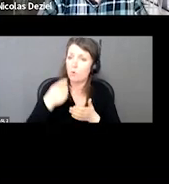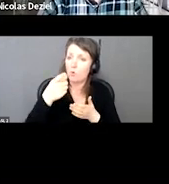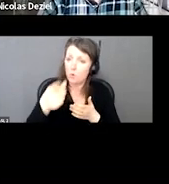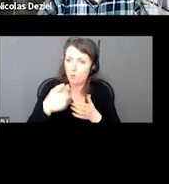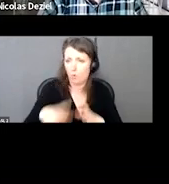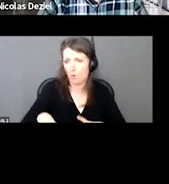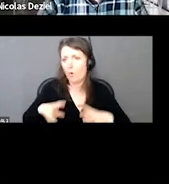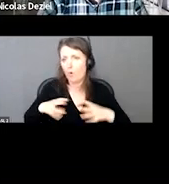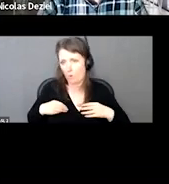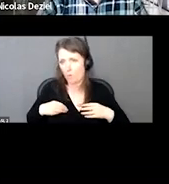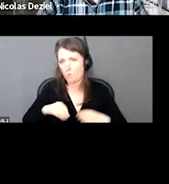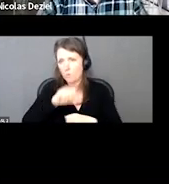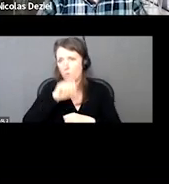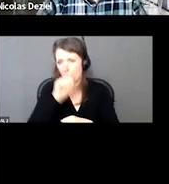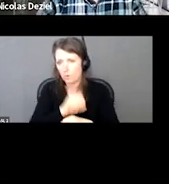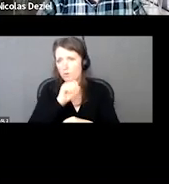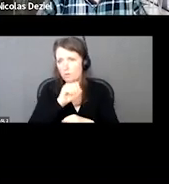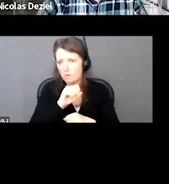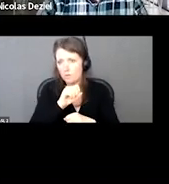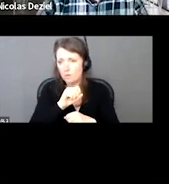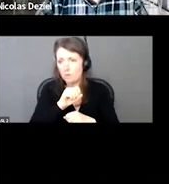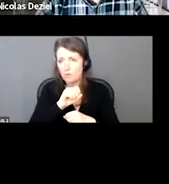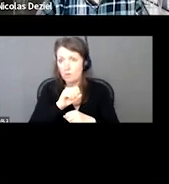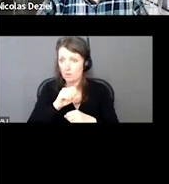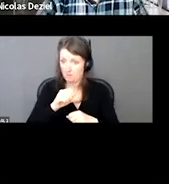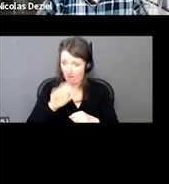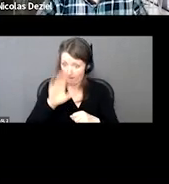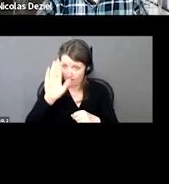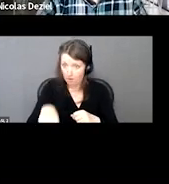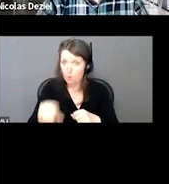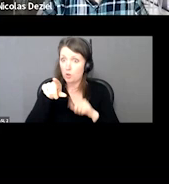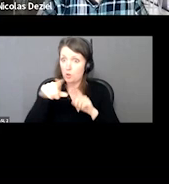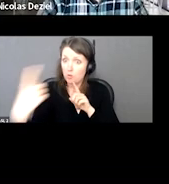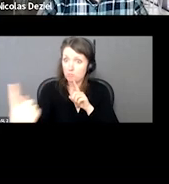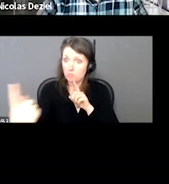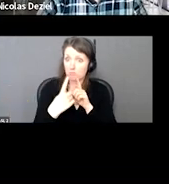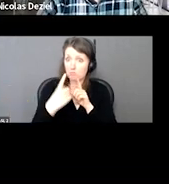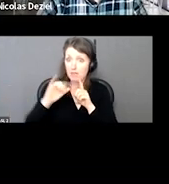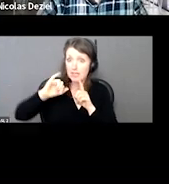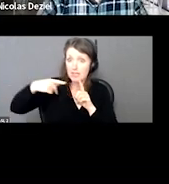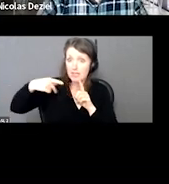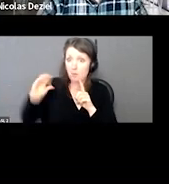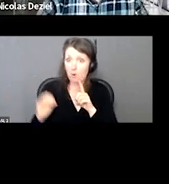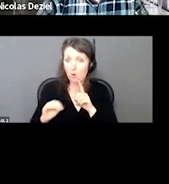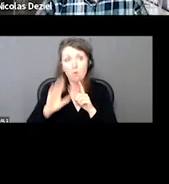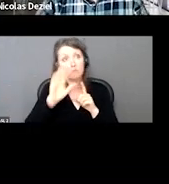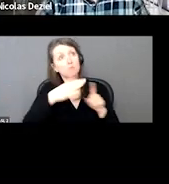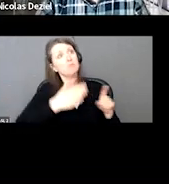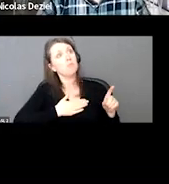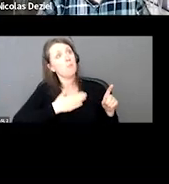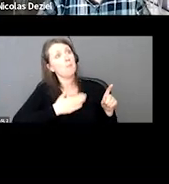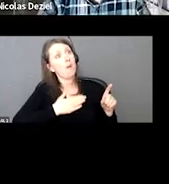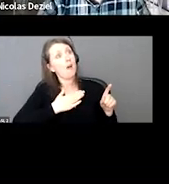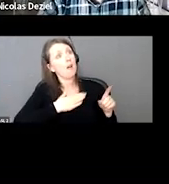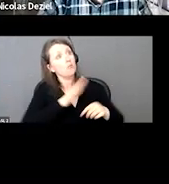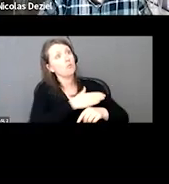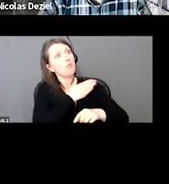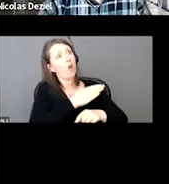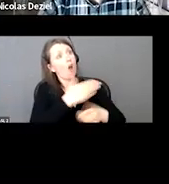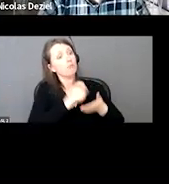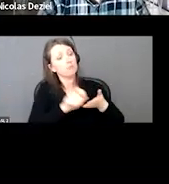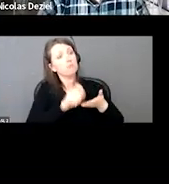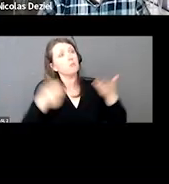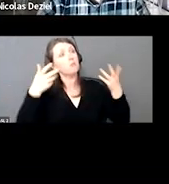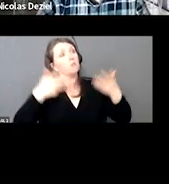for proof that you're actually the one that made the melody. We're going to take your word for it. And the reason for that is that, can you imagine if